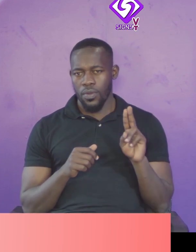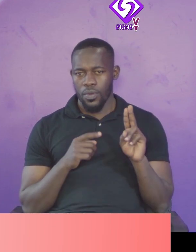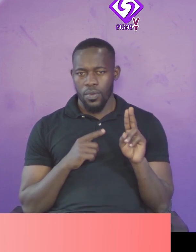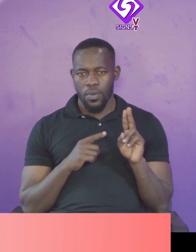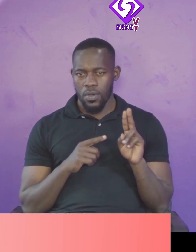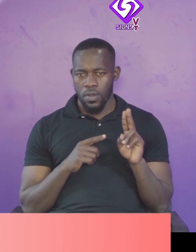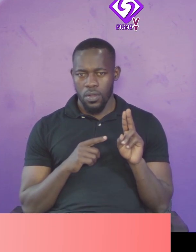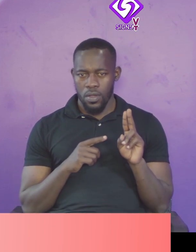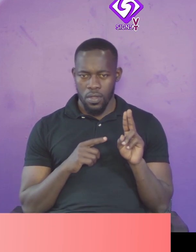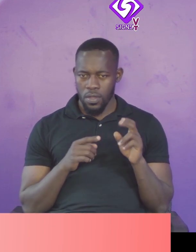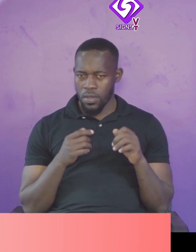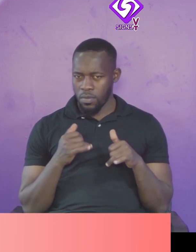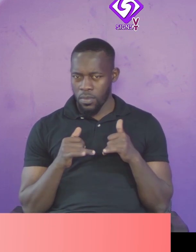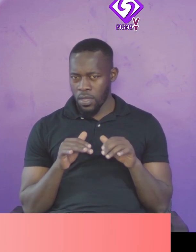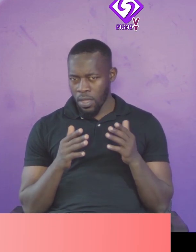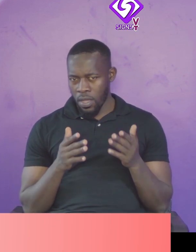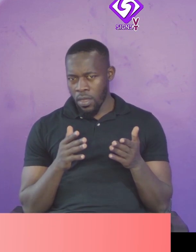their games, they have